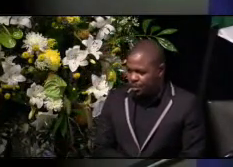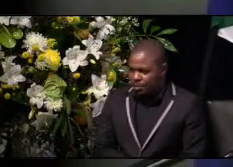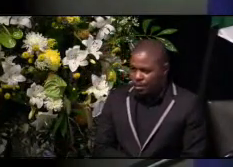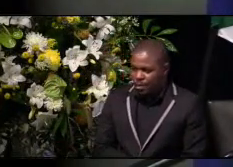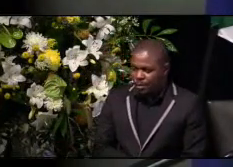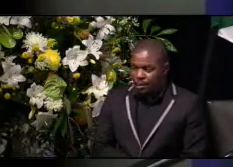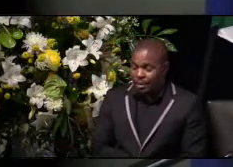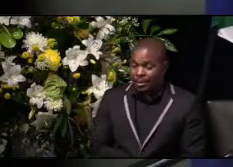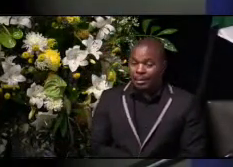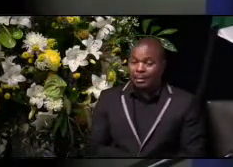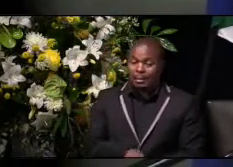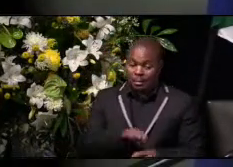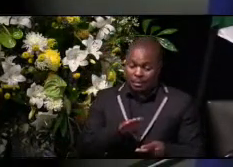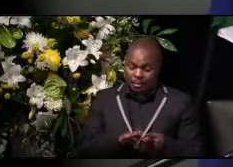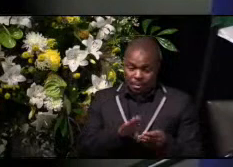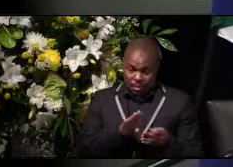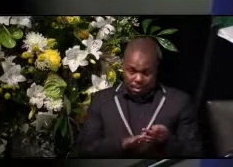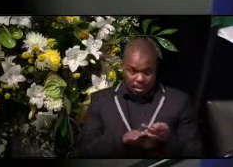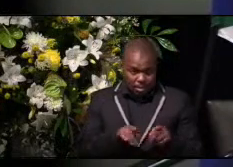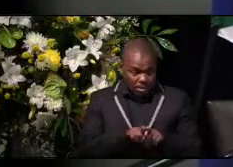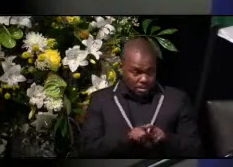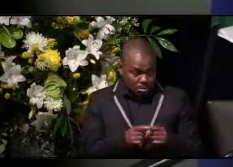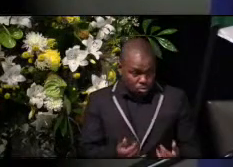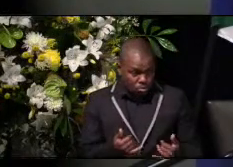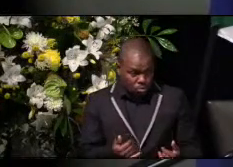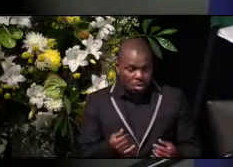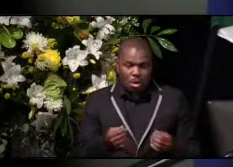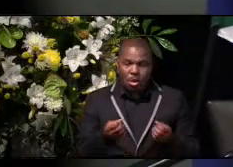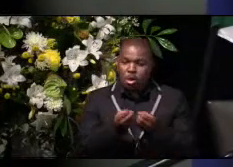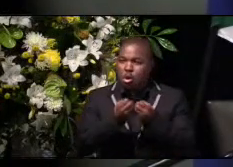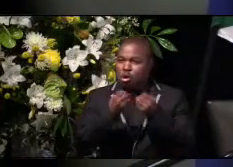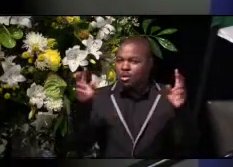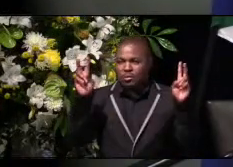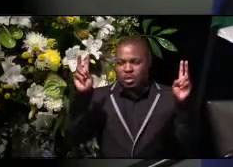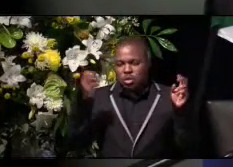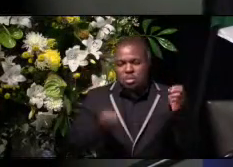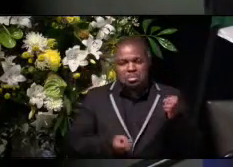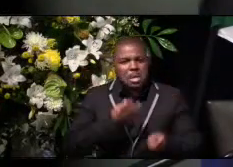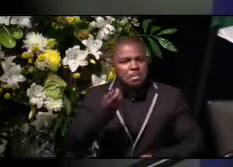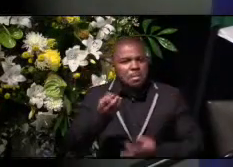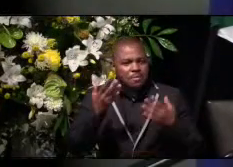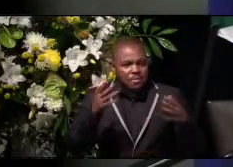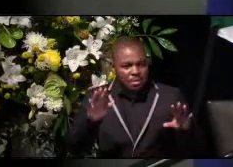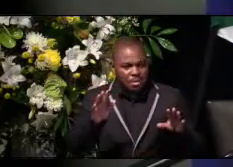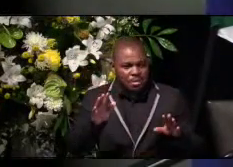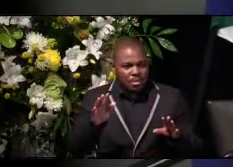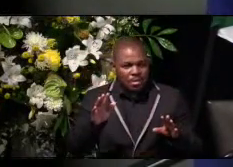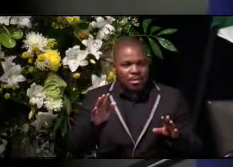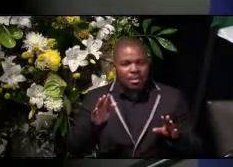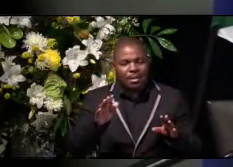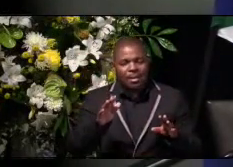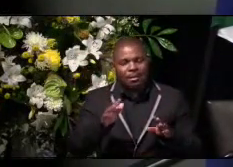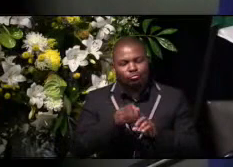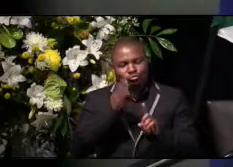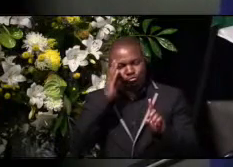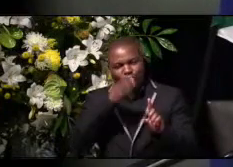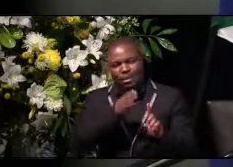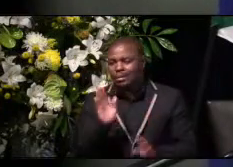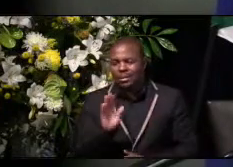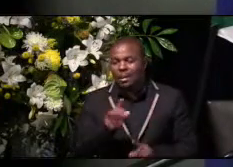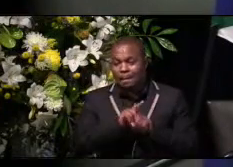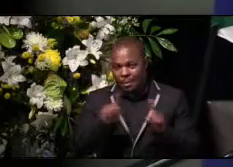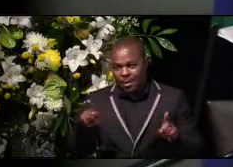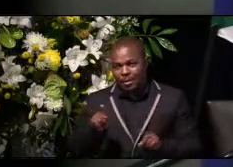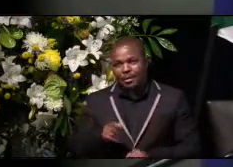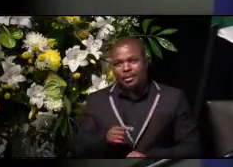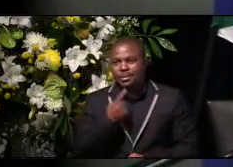you don't see and it has been mentioned it was today a lot of issues were mentioned very very indirectly to the same thing but you